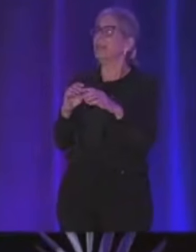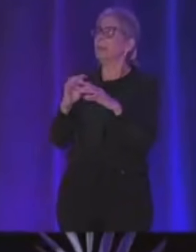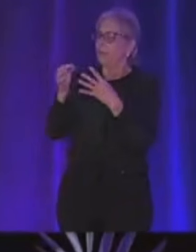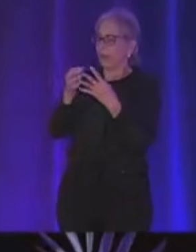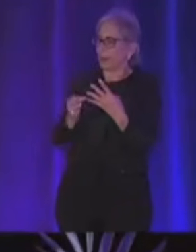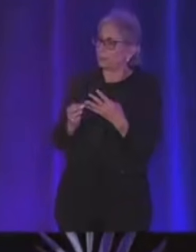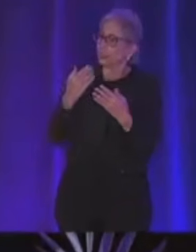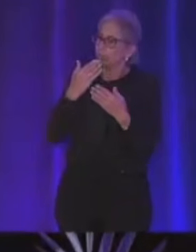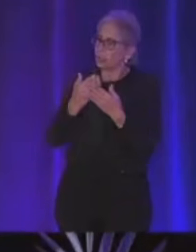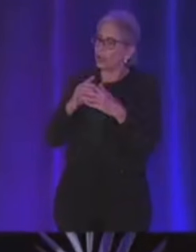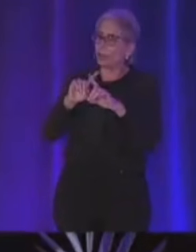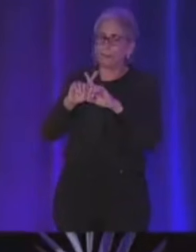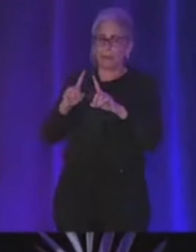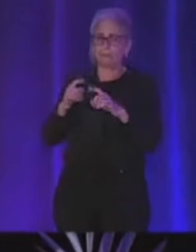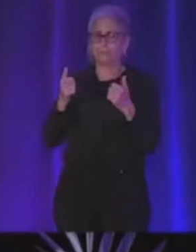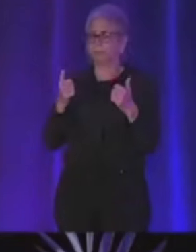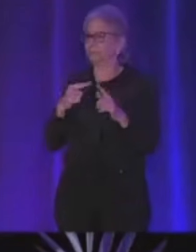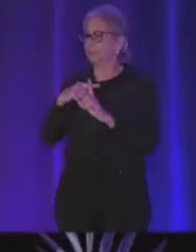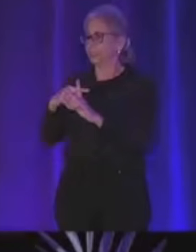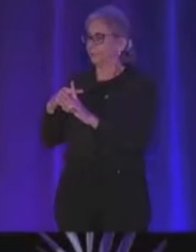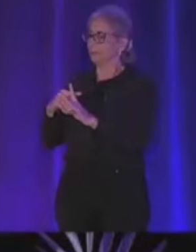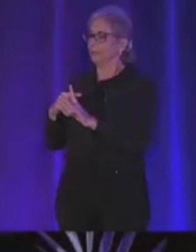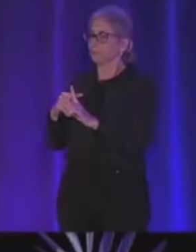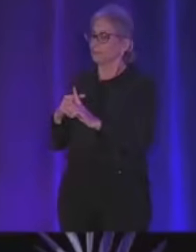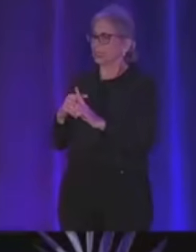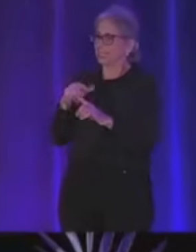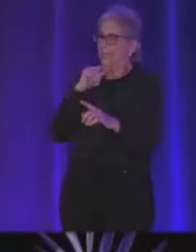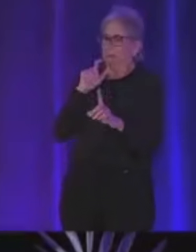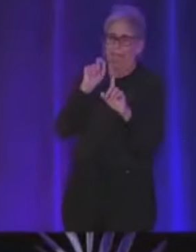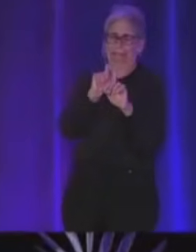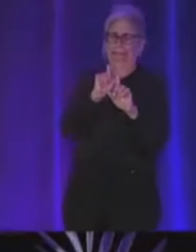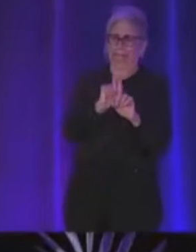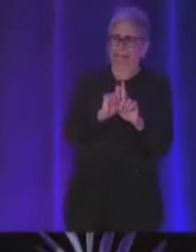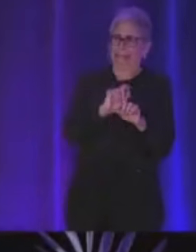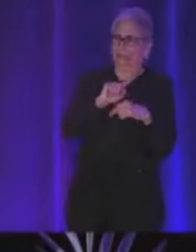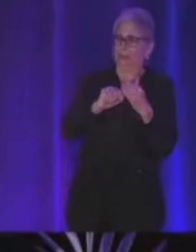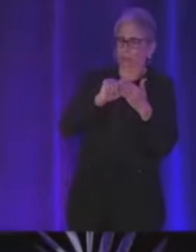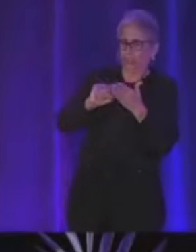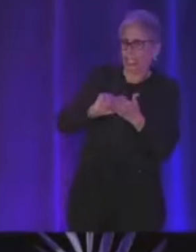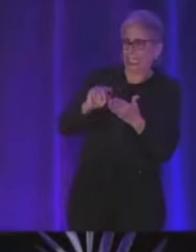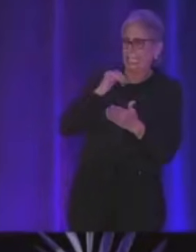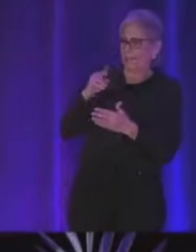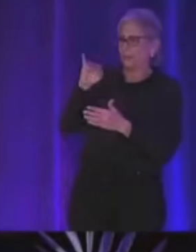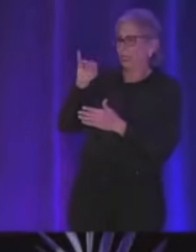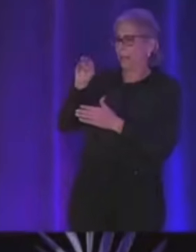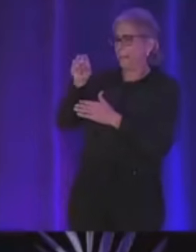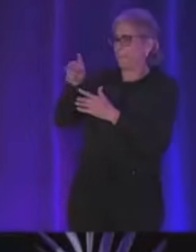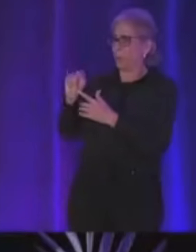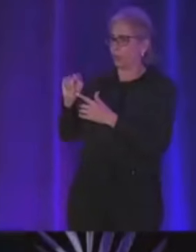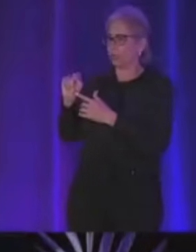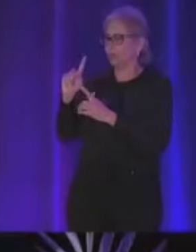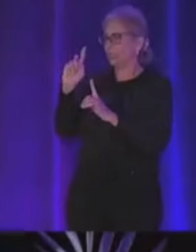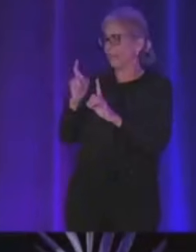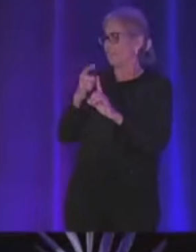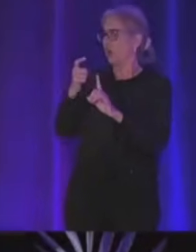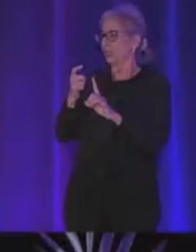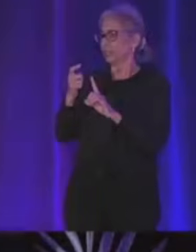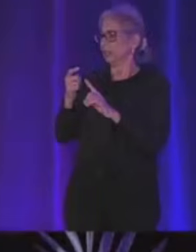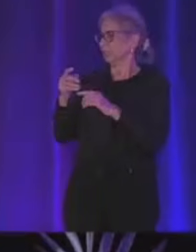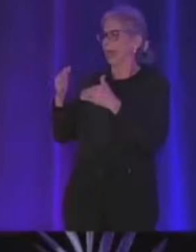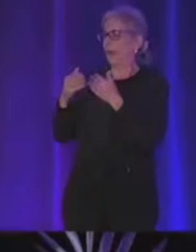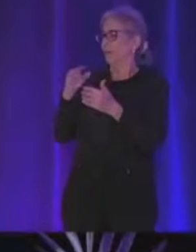good. ES module interop tells TypeScript to not be so nitpicky about checking whether you're import defaulting or whatever, like the way modules